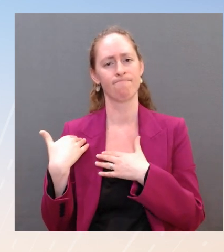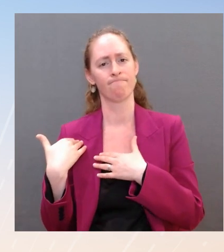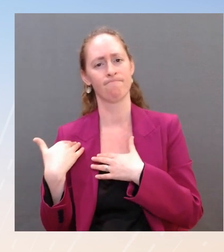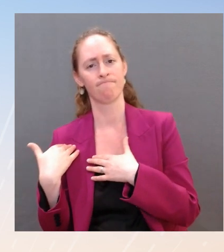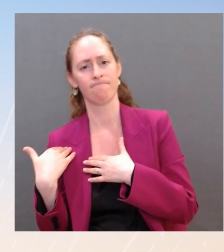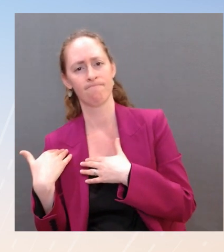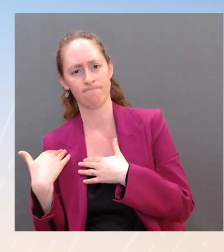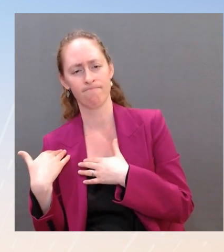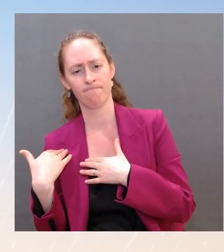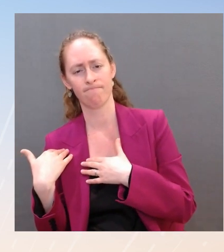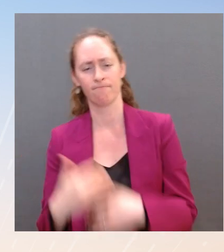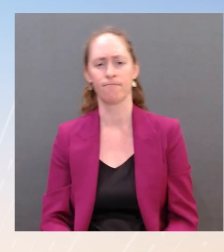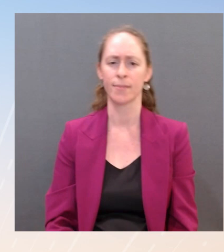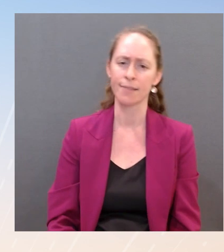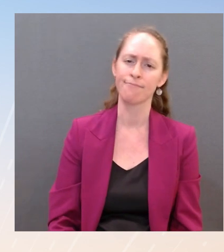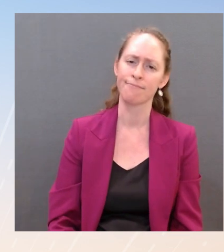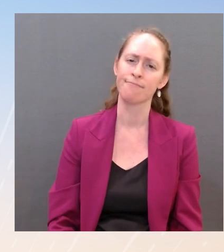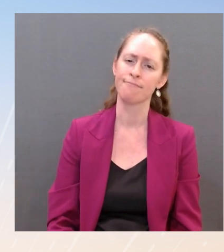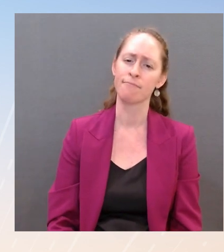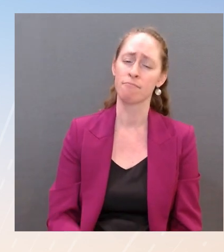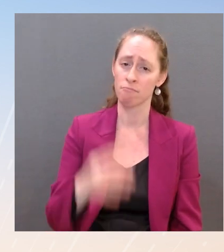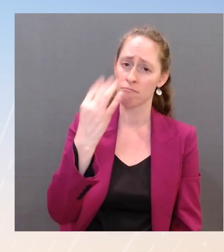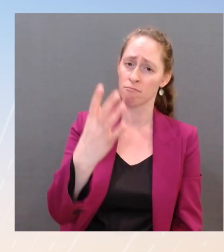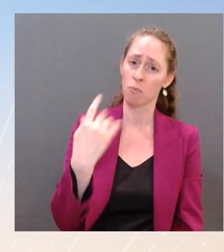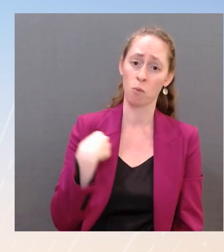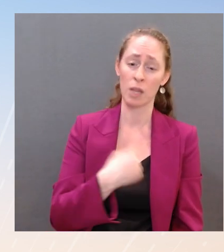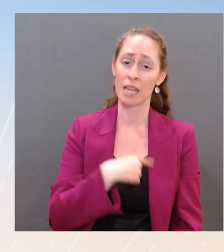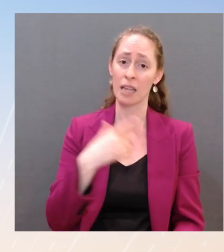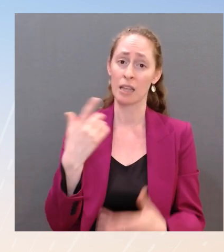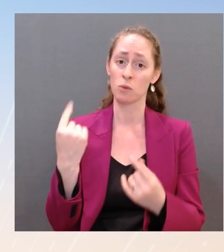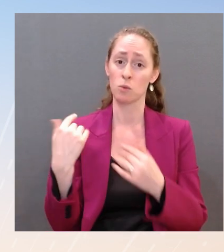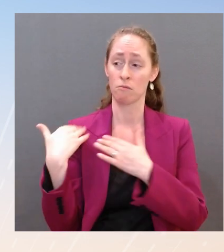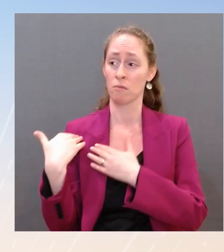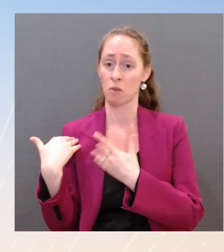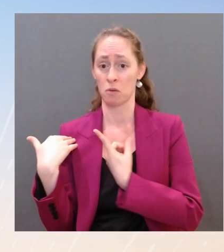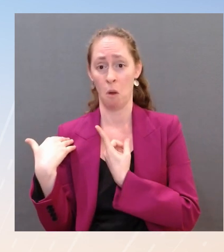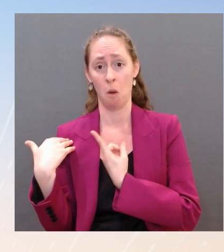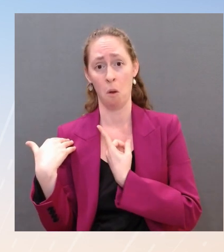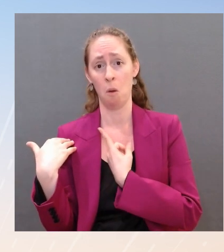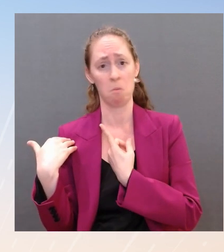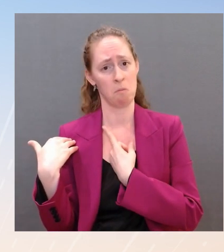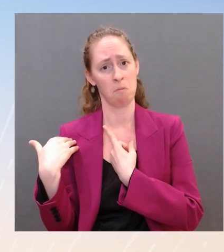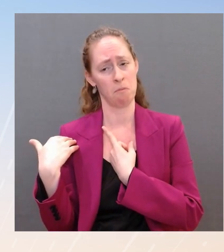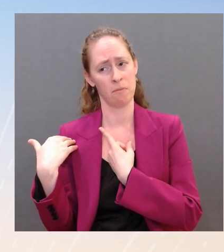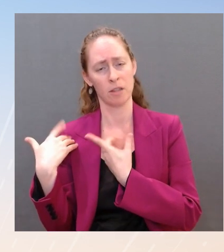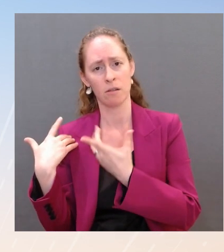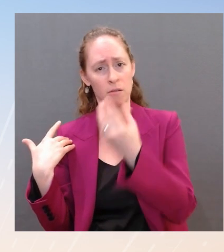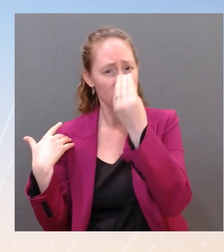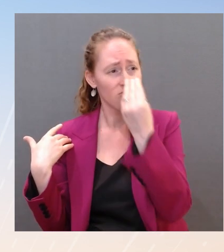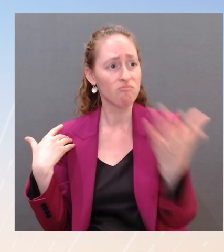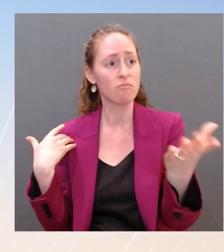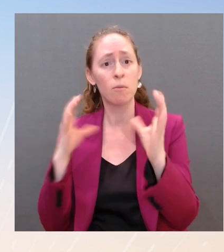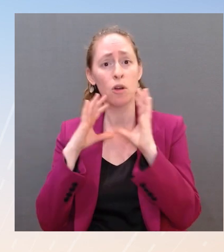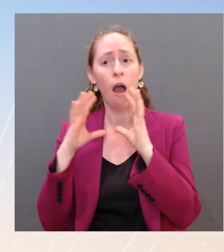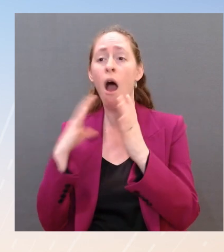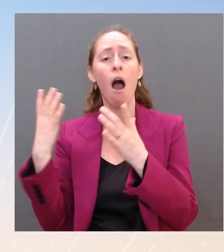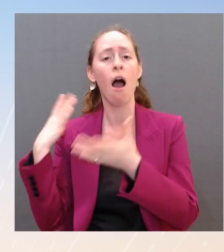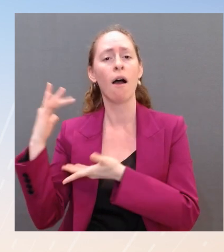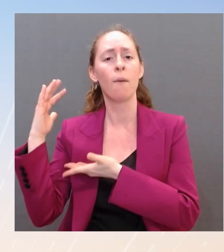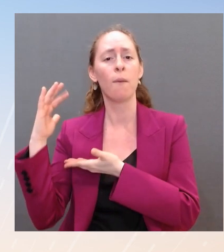it together. And we can help bring those feelings and experiences into the